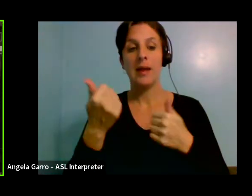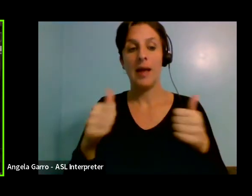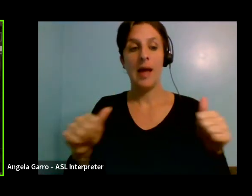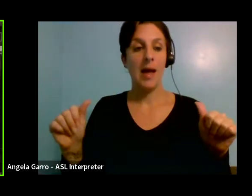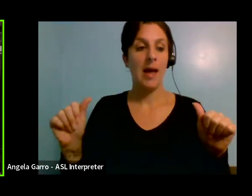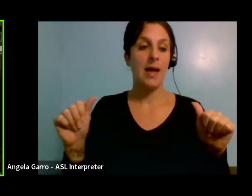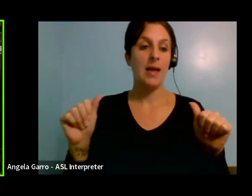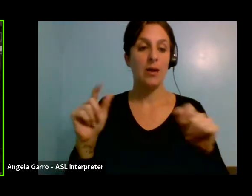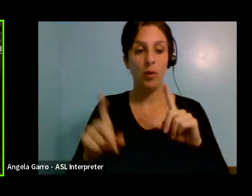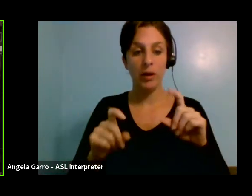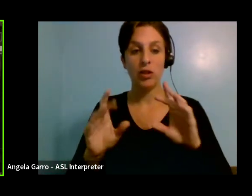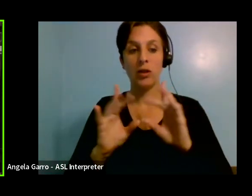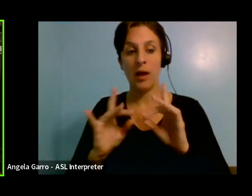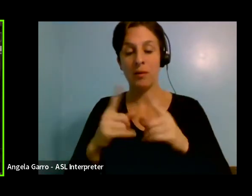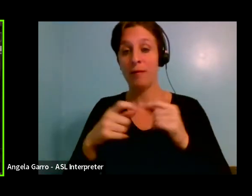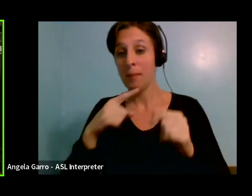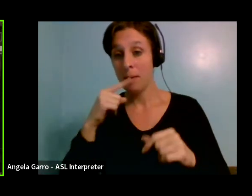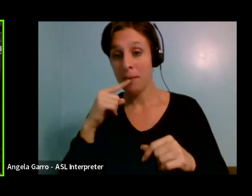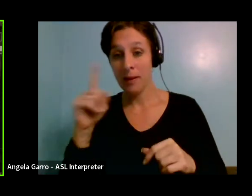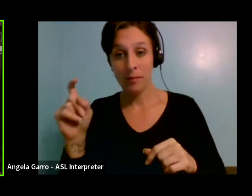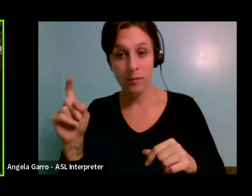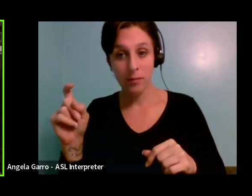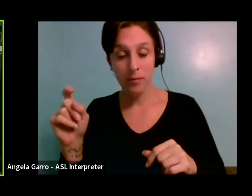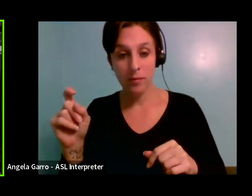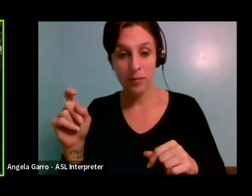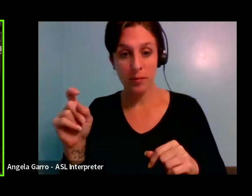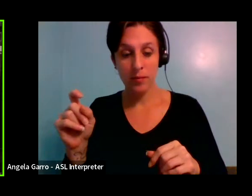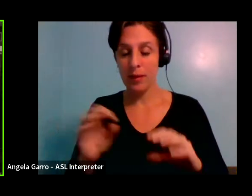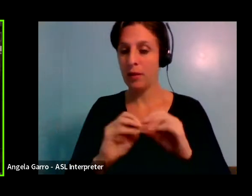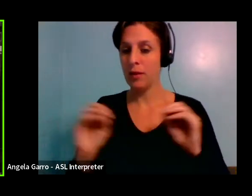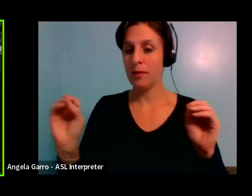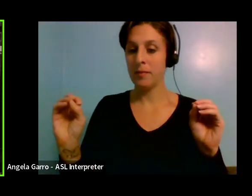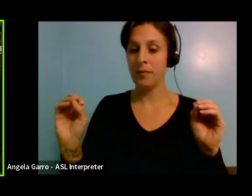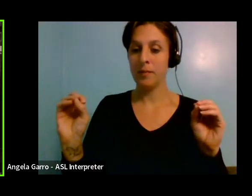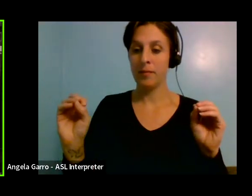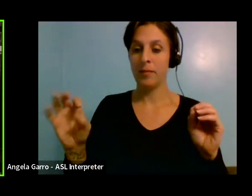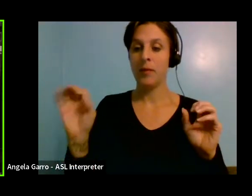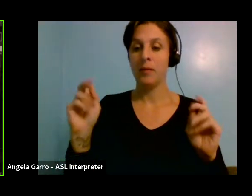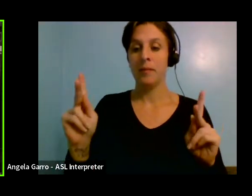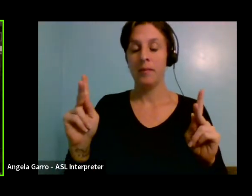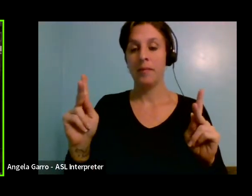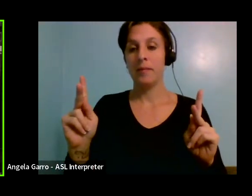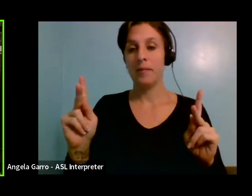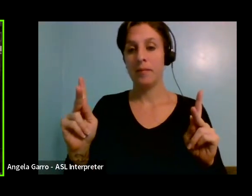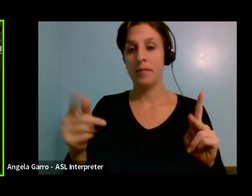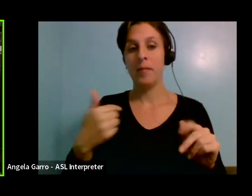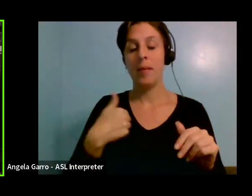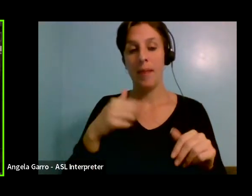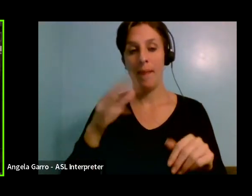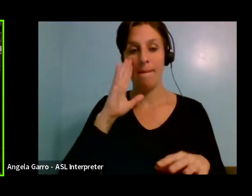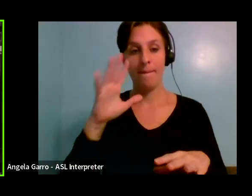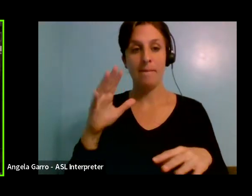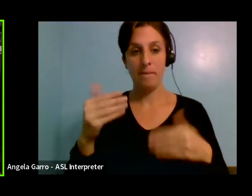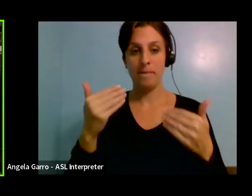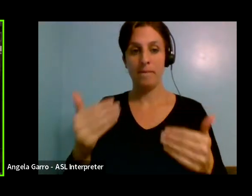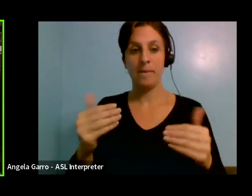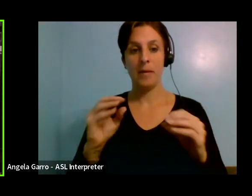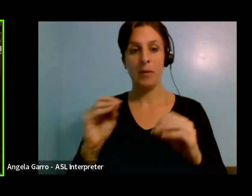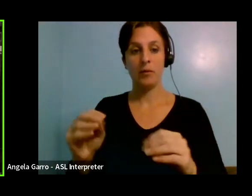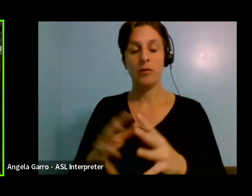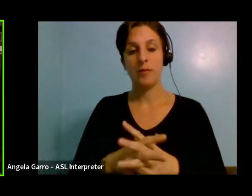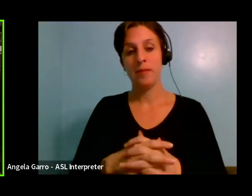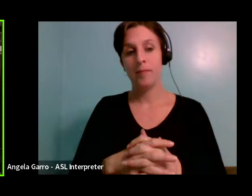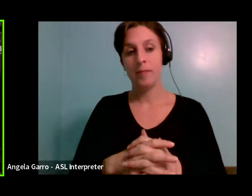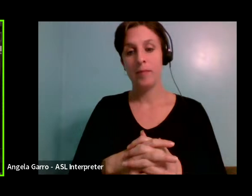Any questions or comments from the public? There are none. Okay, I will take a motion.